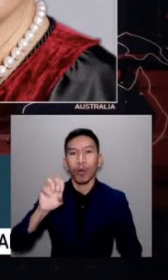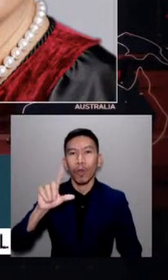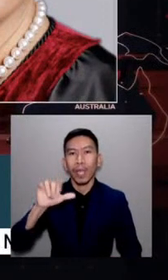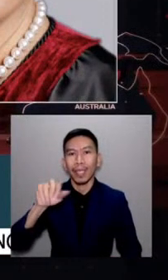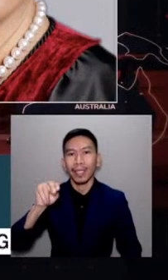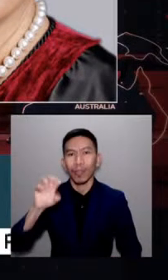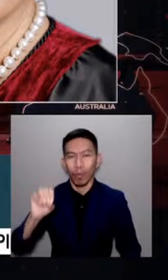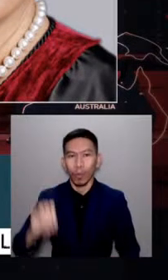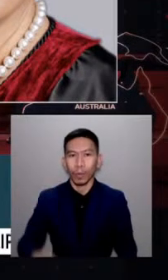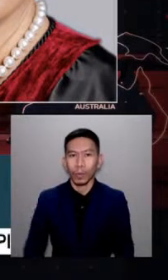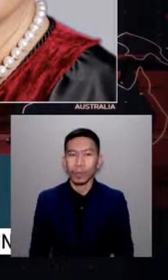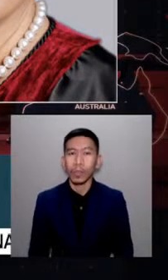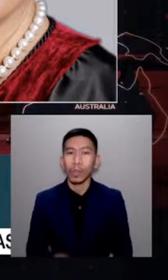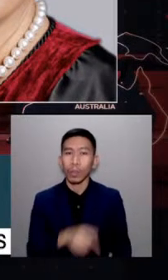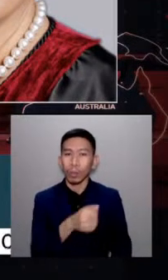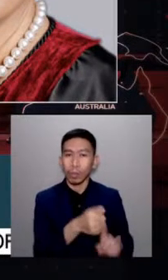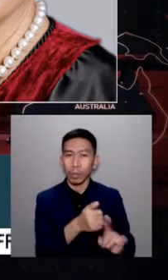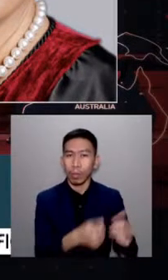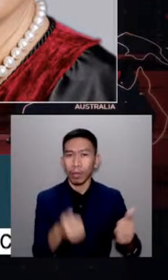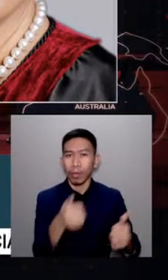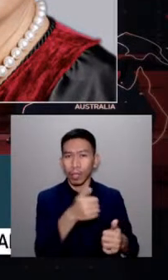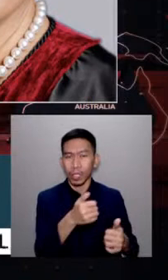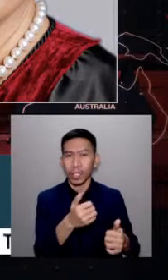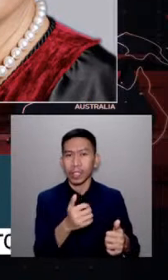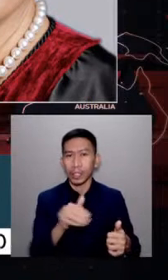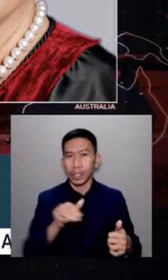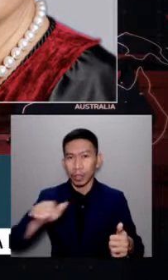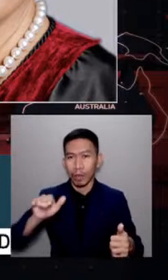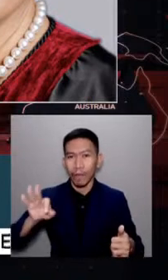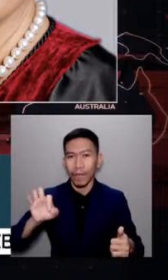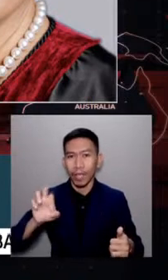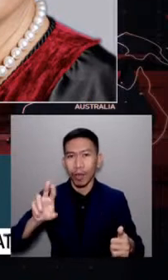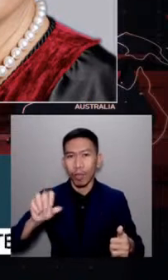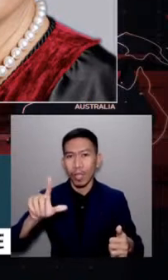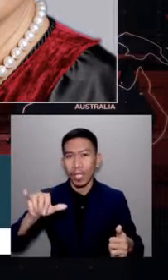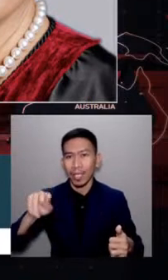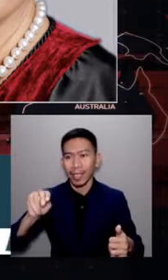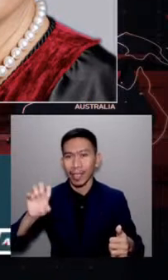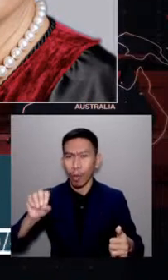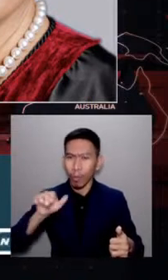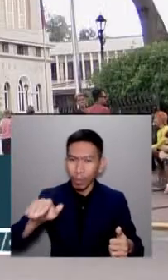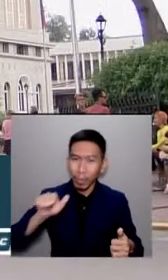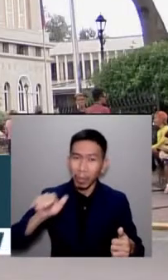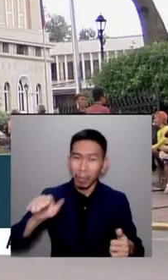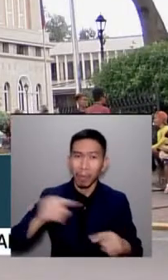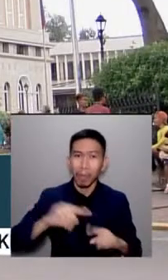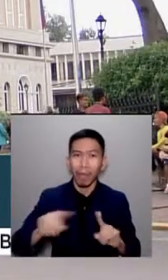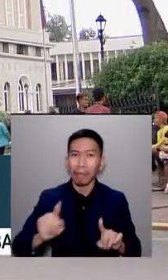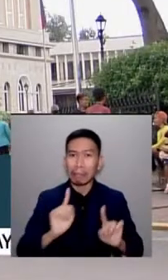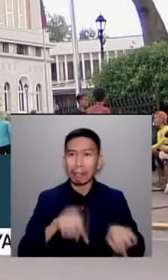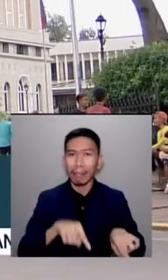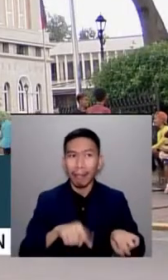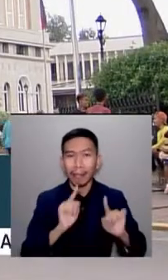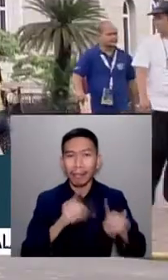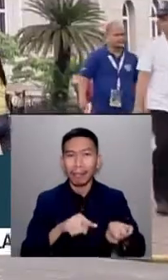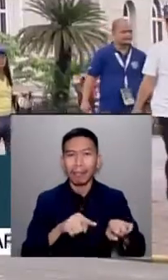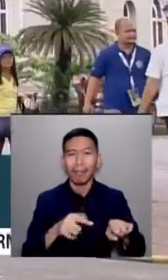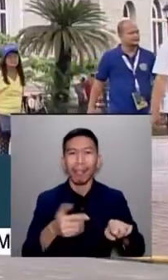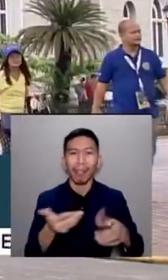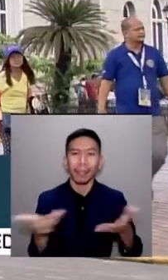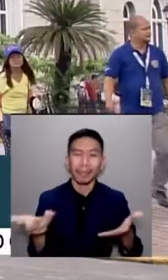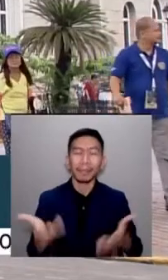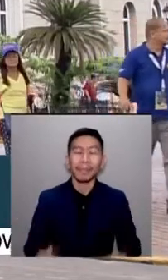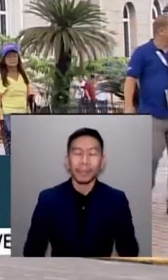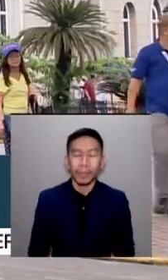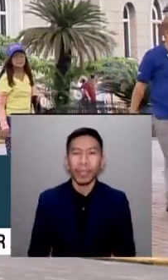Casquejo, already tried to reach also Commissioner Ferolino. But she was not answering. The poll body earlier announced